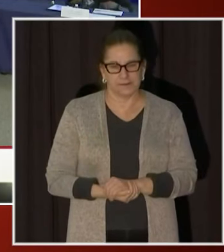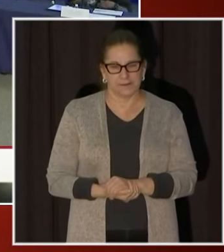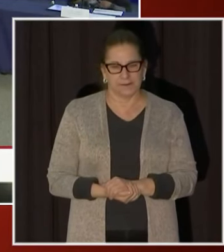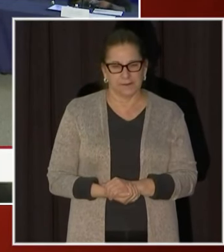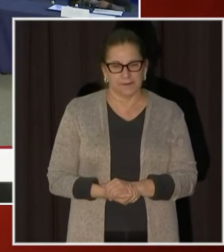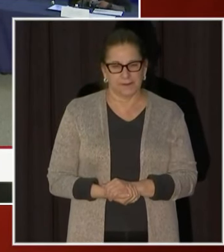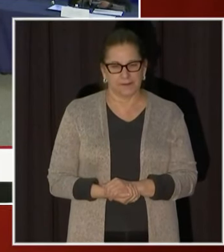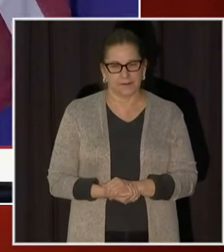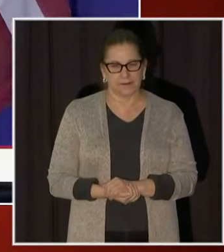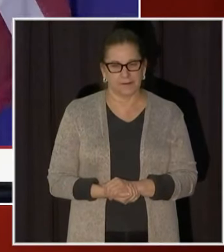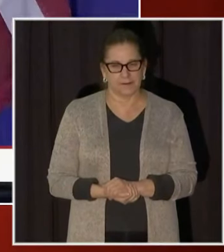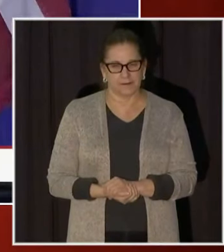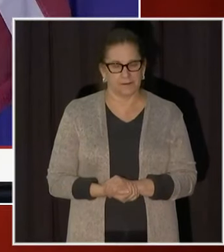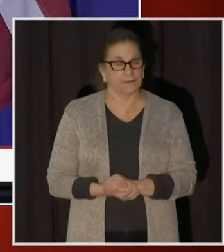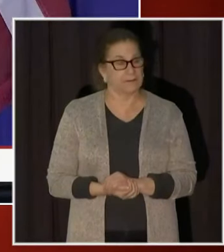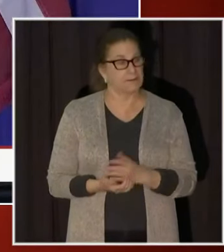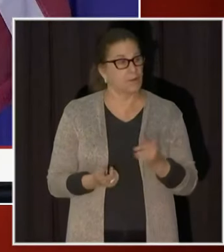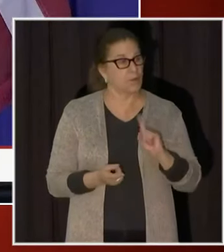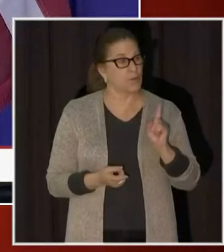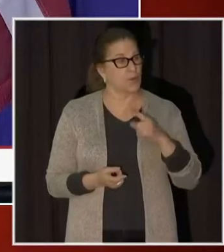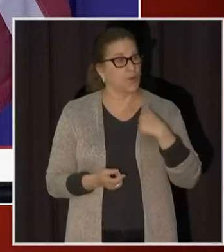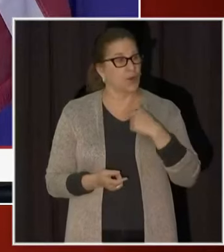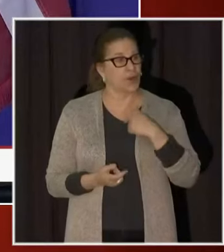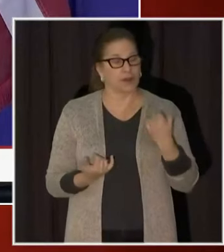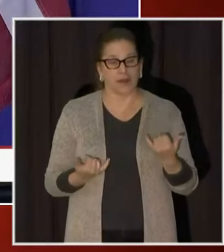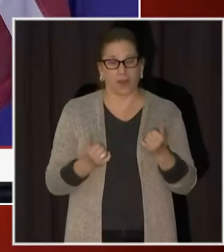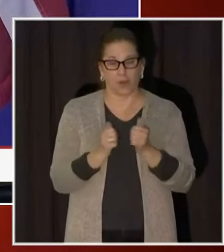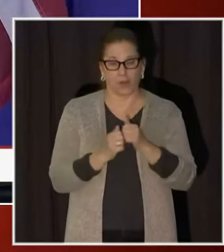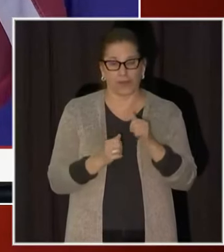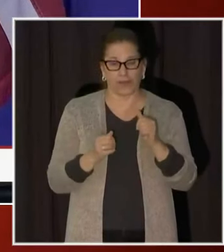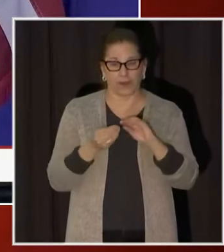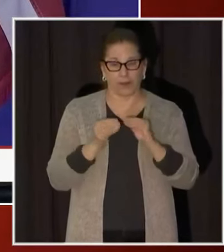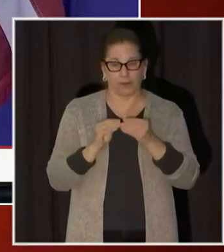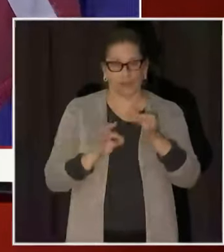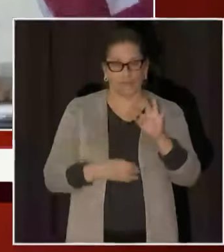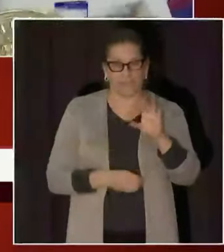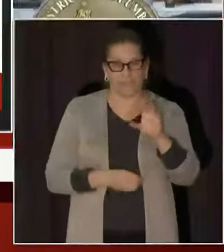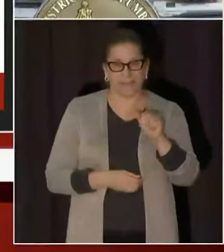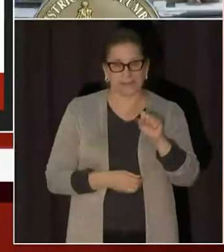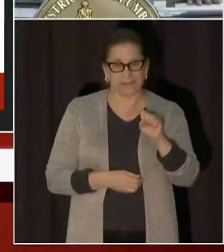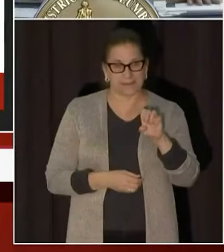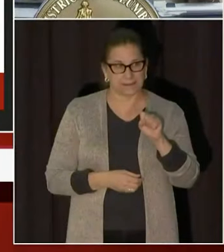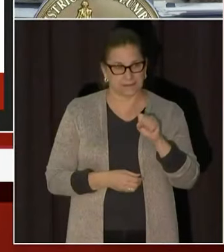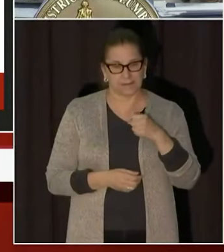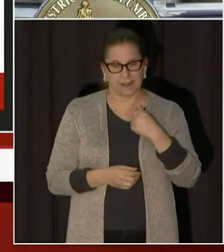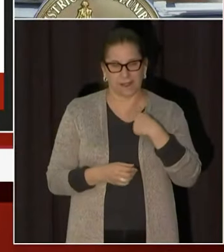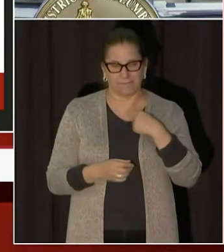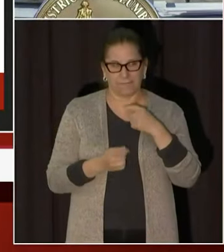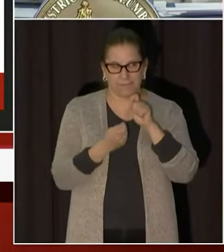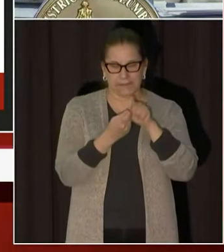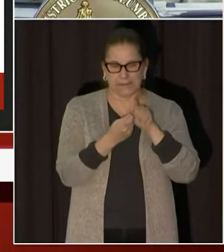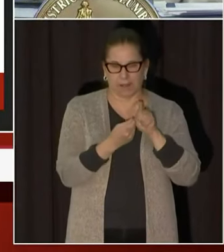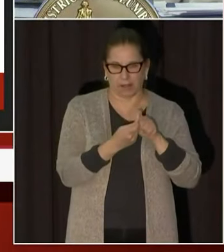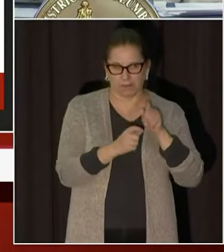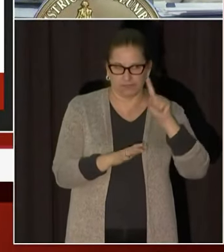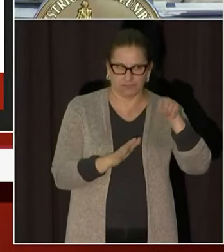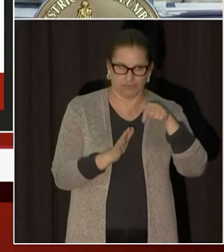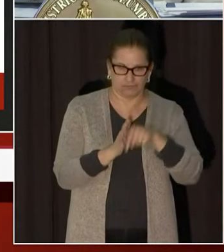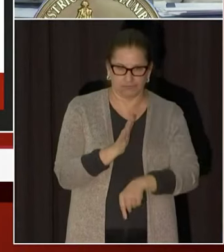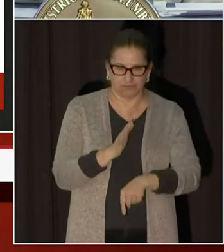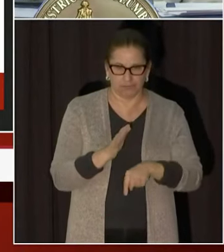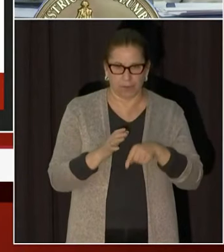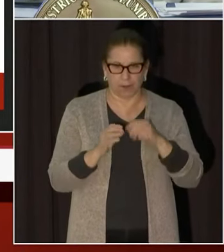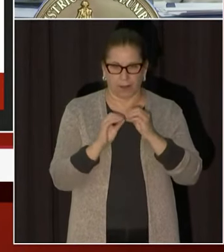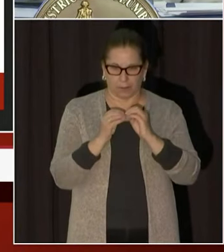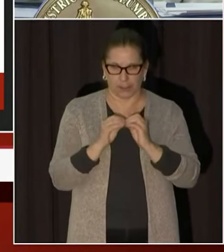as I said earlier, our purpose today is to talk in some detail about what these numbers tell